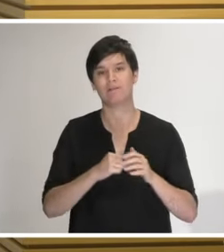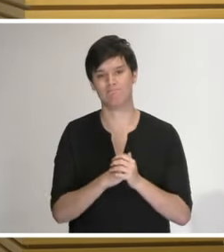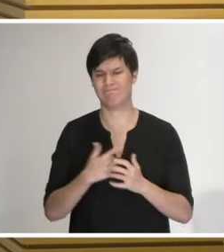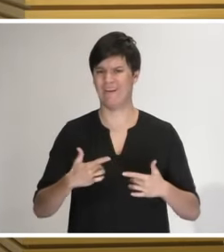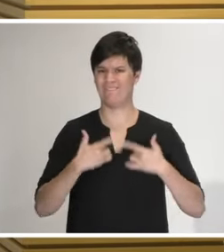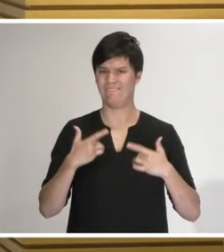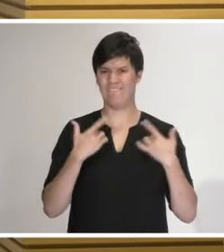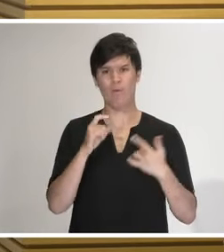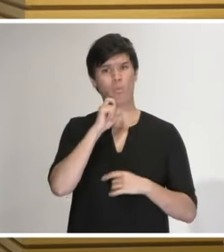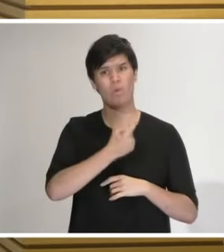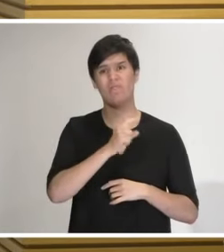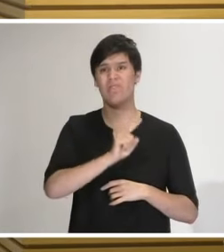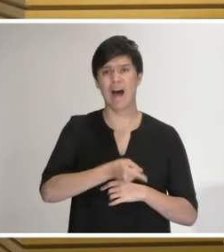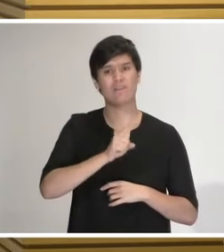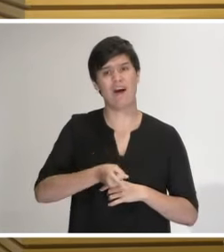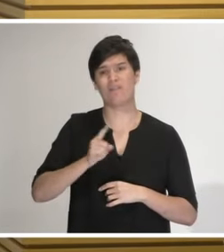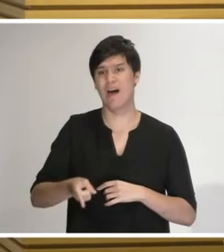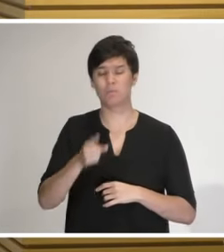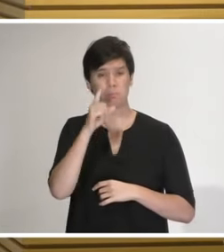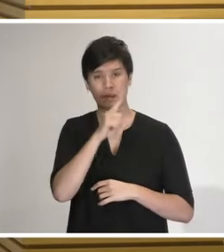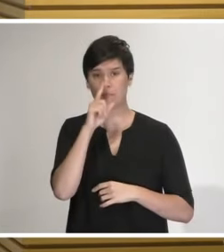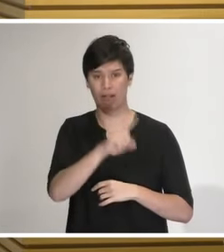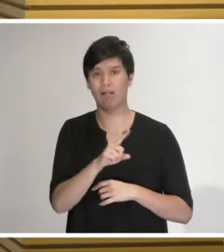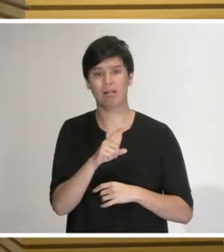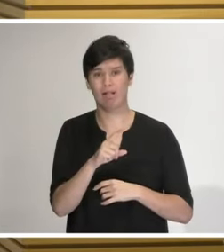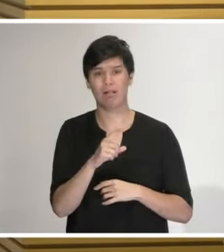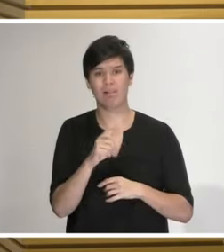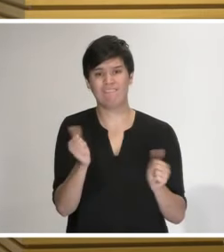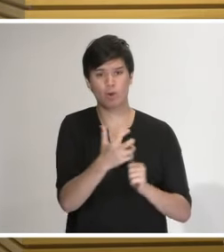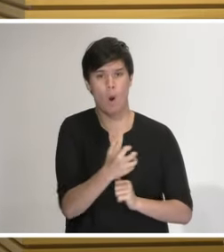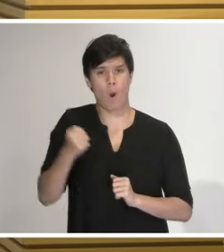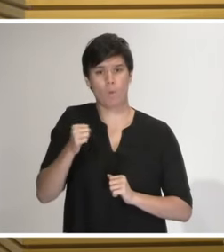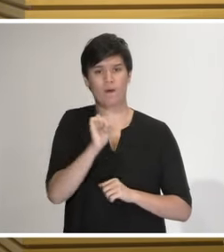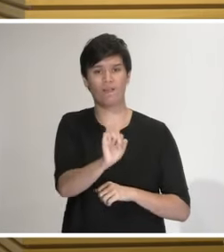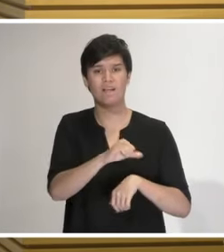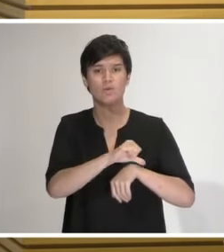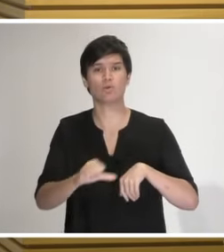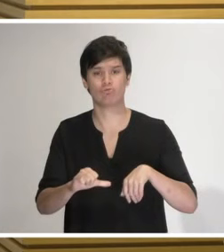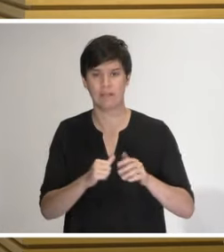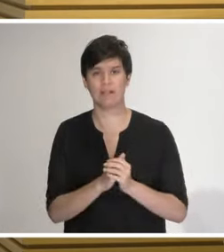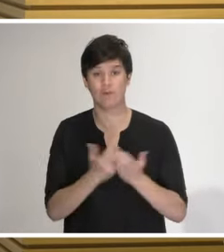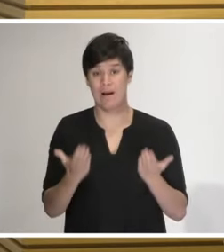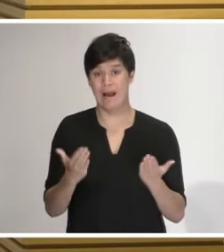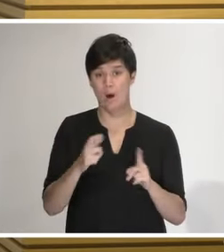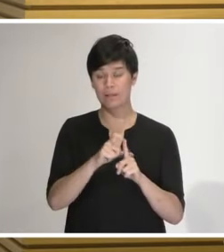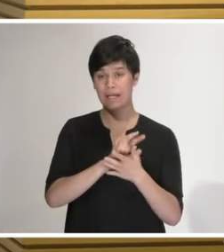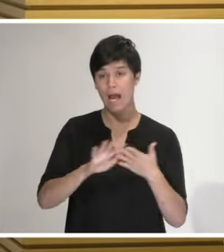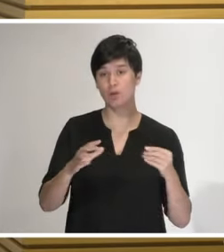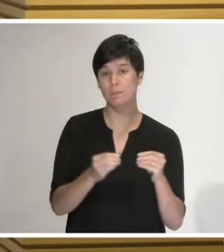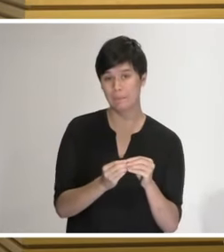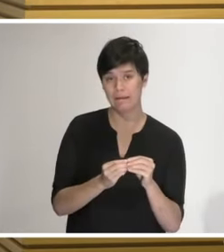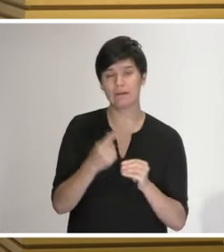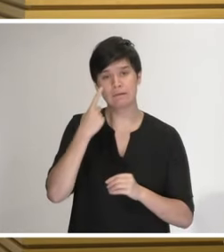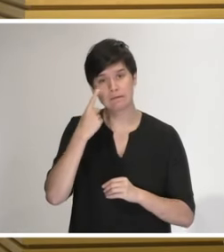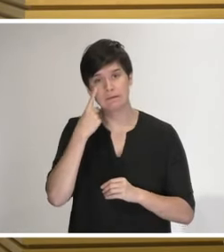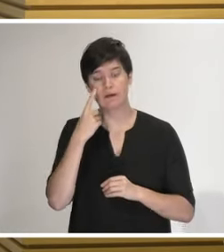the country. And again, they've just been paused and put on hold, but I know the DHBs are already working on plans to use both public